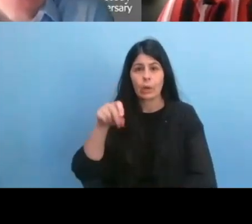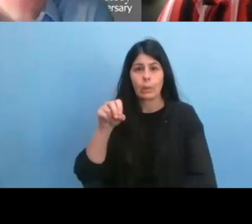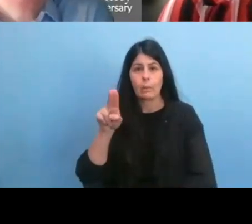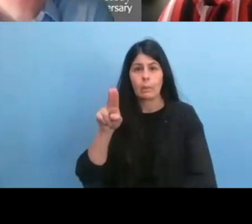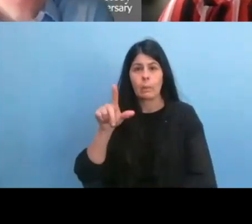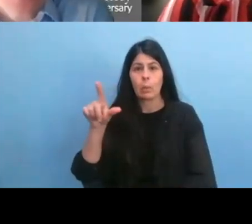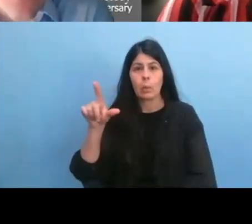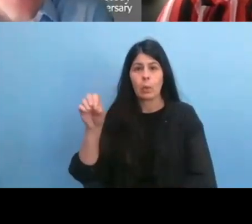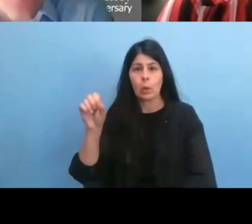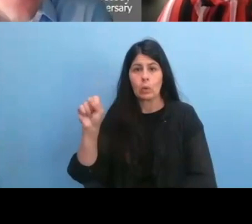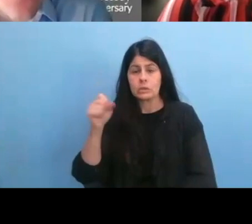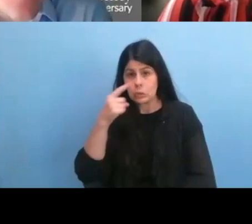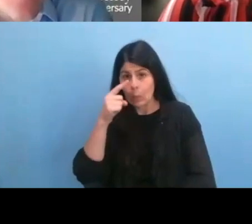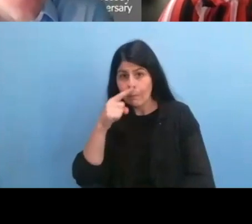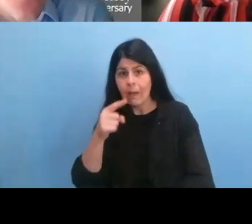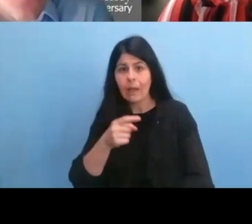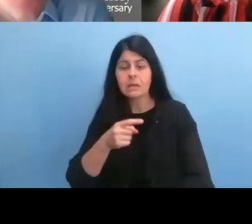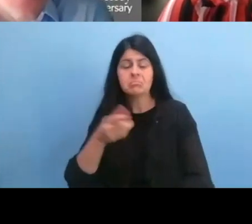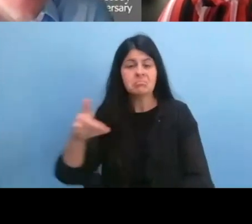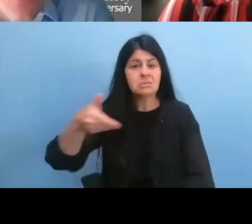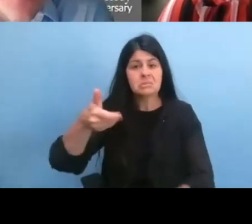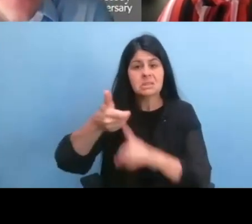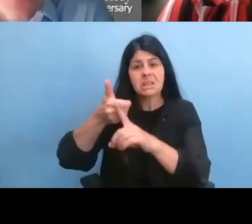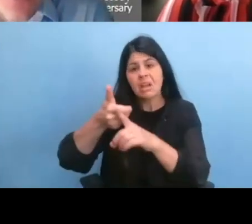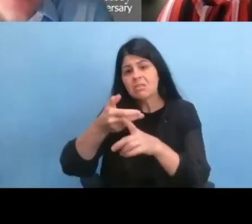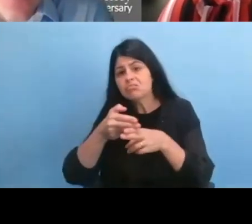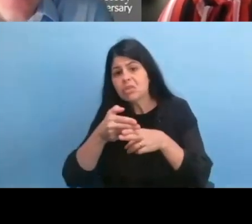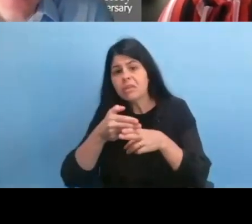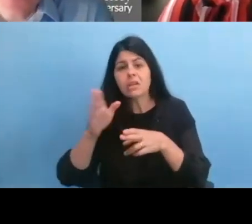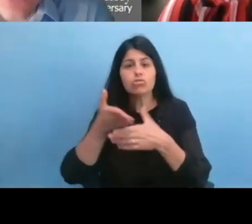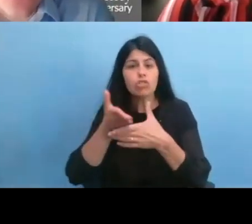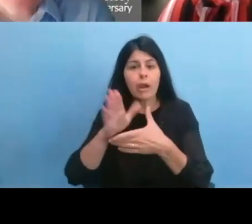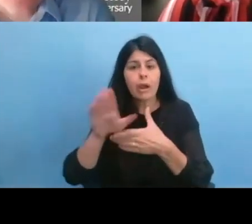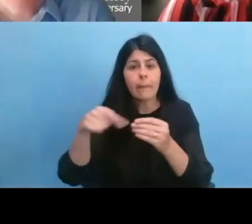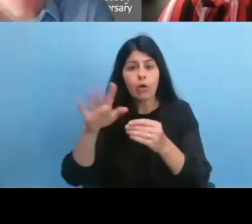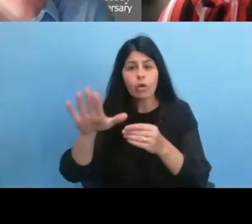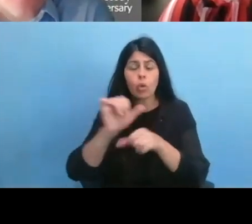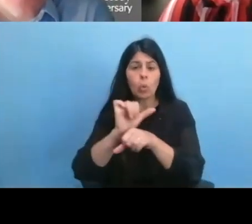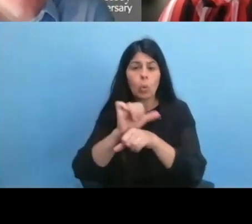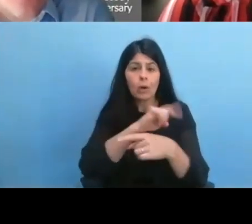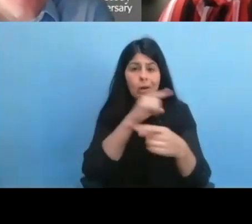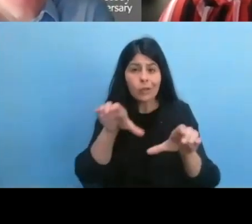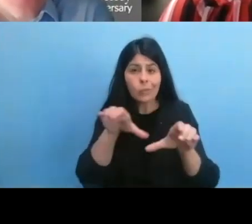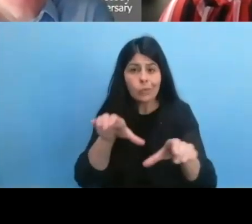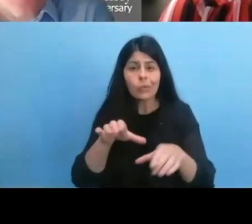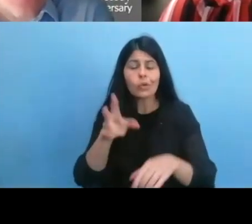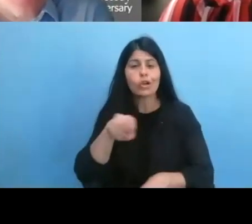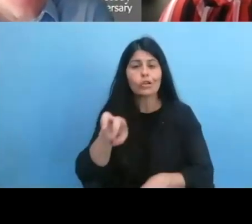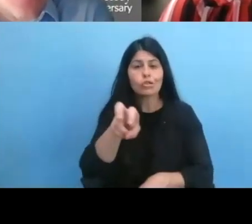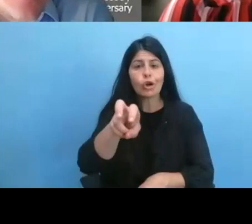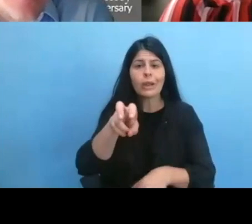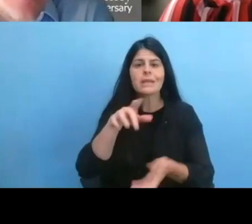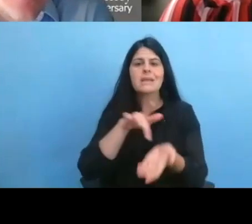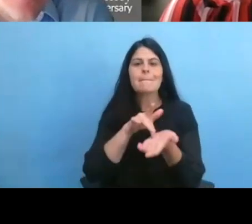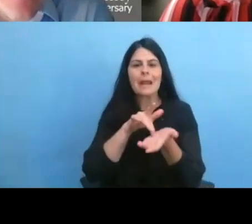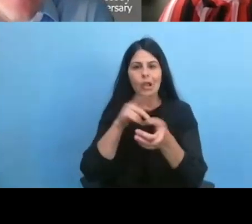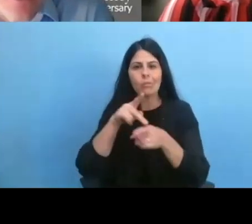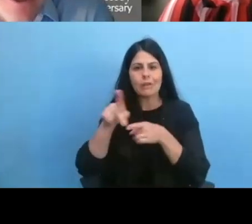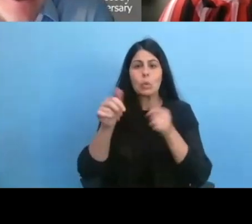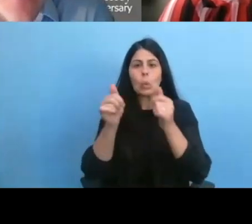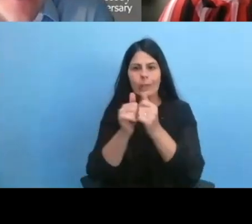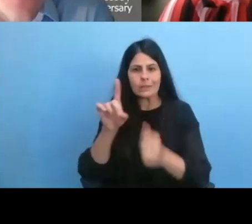introducing yourself briefly, sharing a little bit about the work that you do, your journey as a medical professional with a disability,